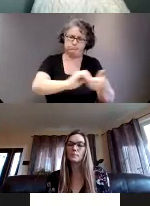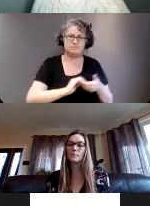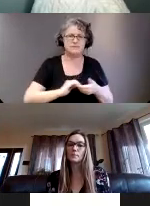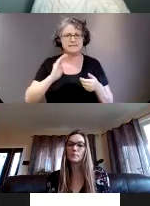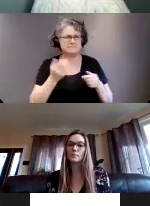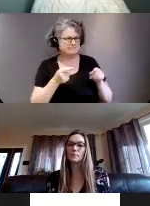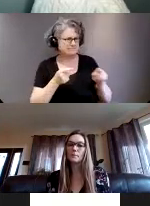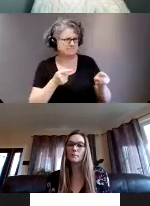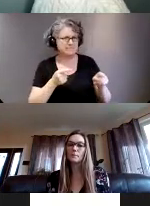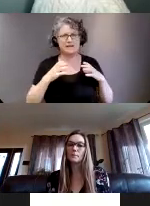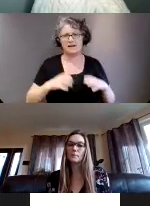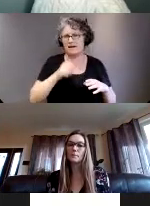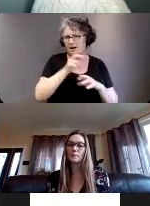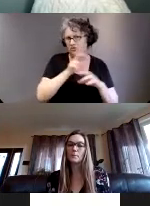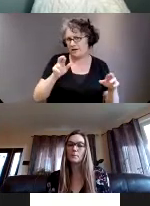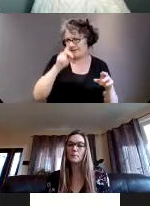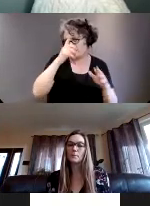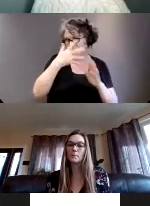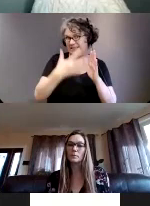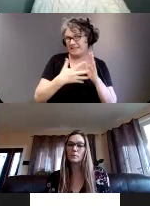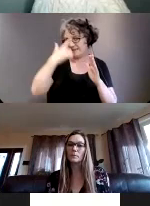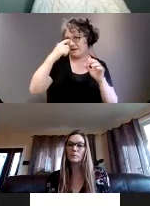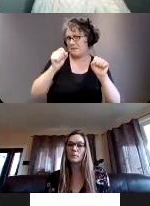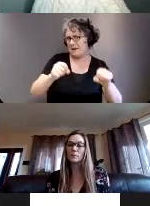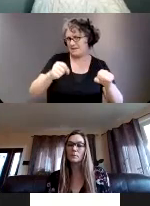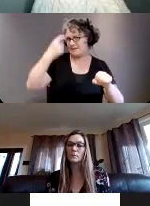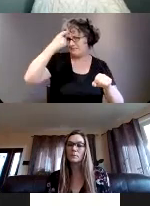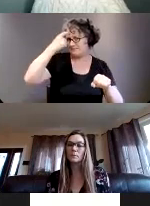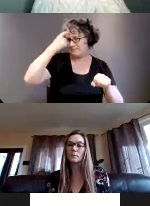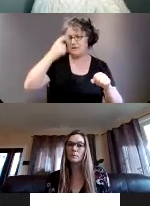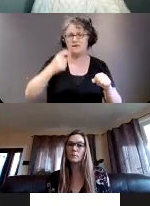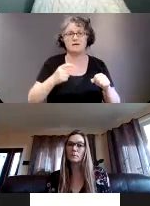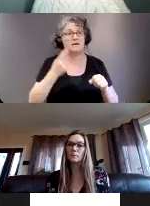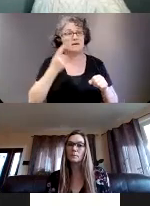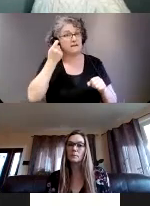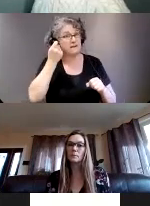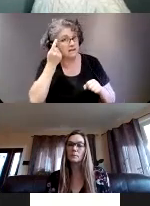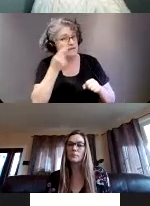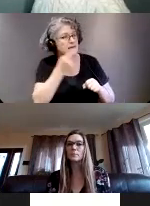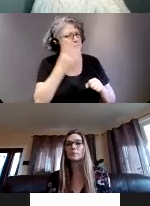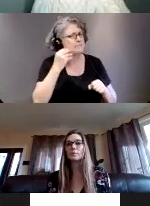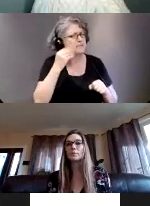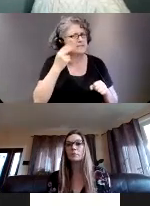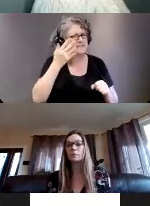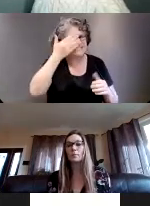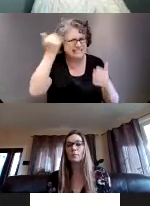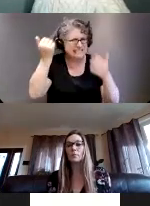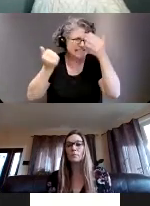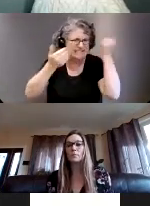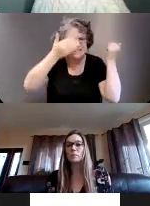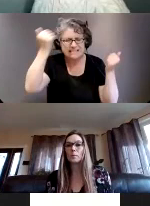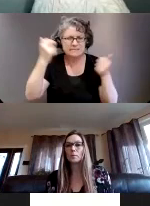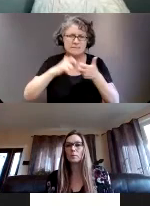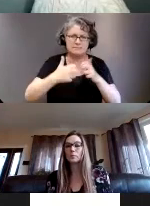a capacity test, however, was experiencing memory issues. Safety was definitely compromised